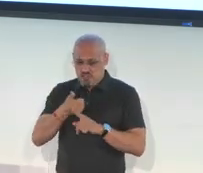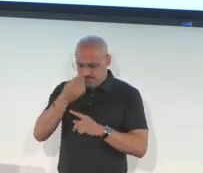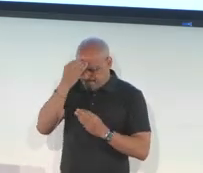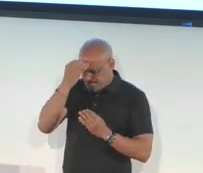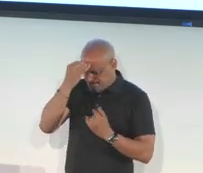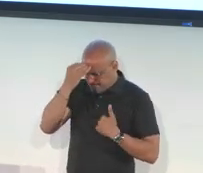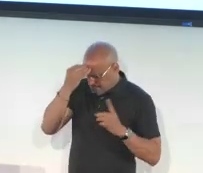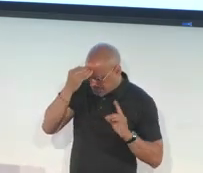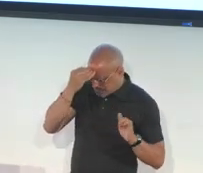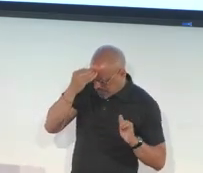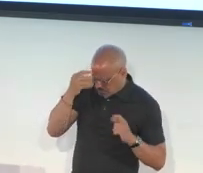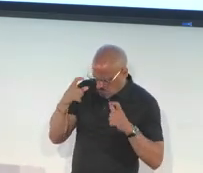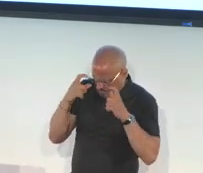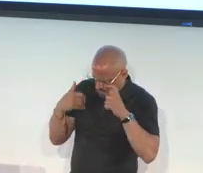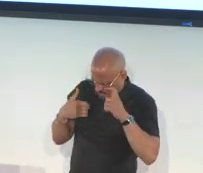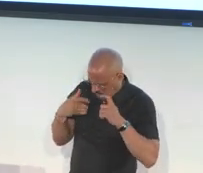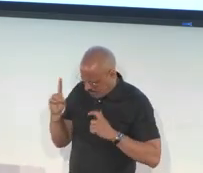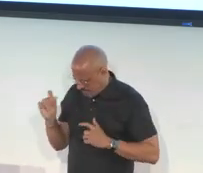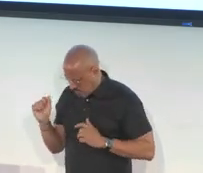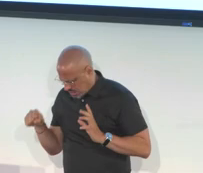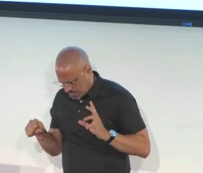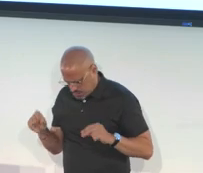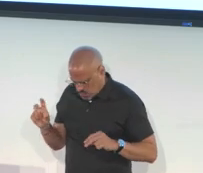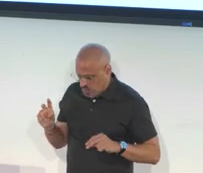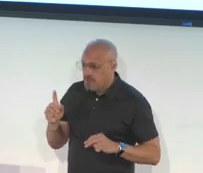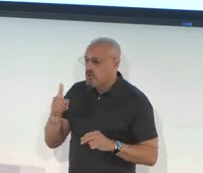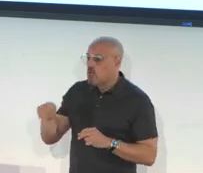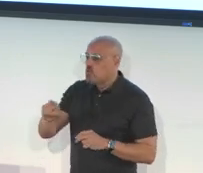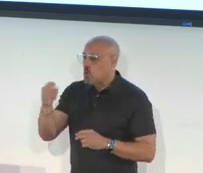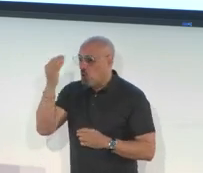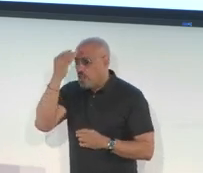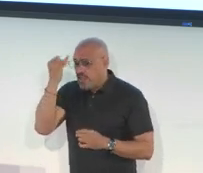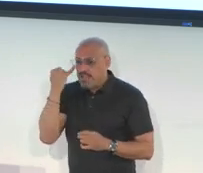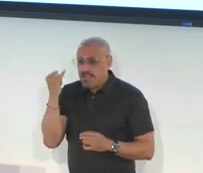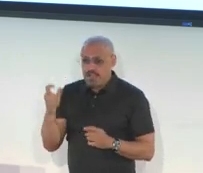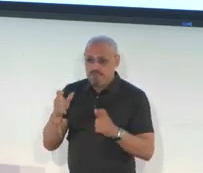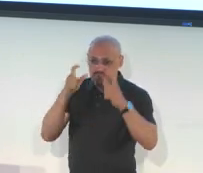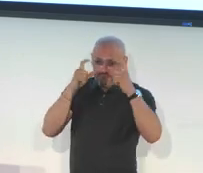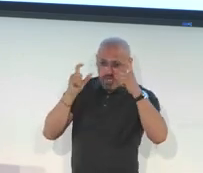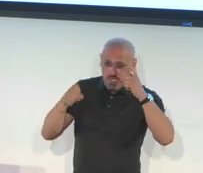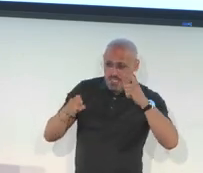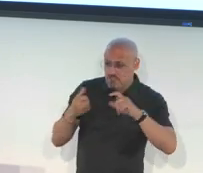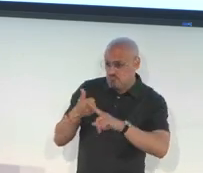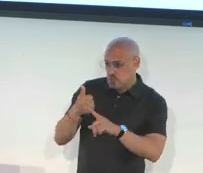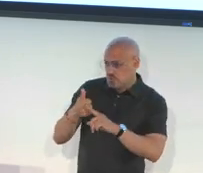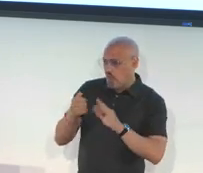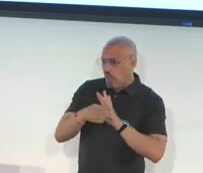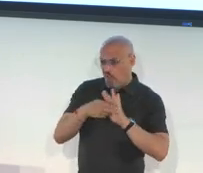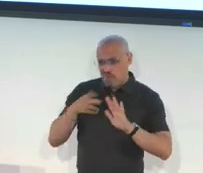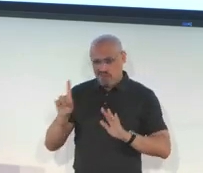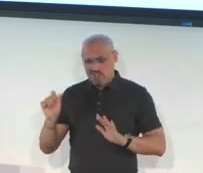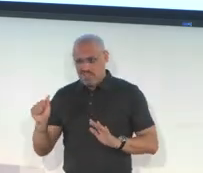line. For those who think that if you need to wear glasses, you would consider that a disability, put your hand up.